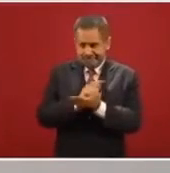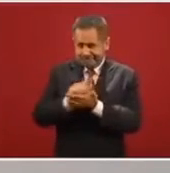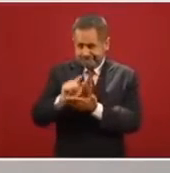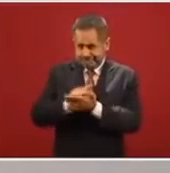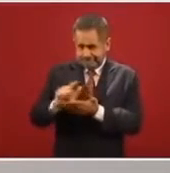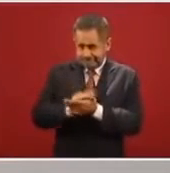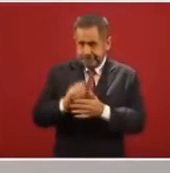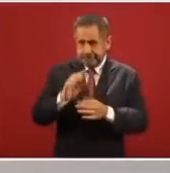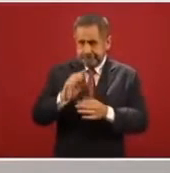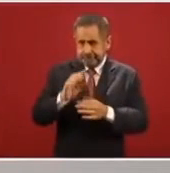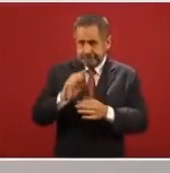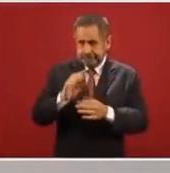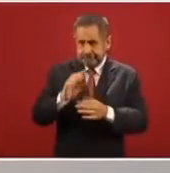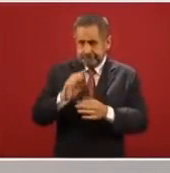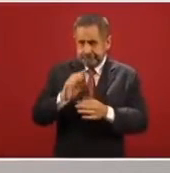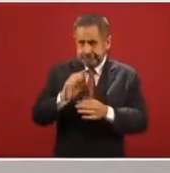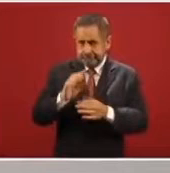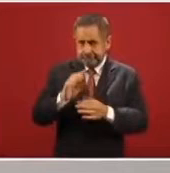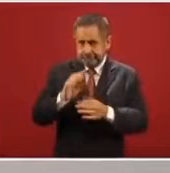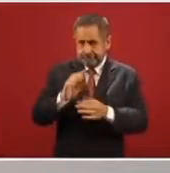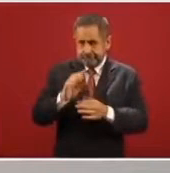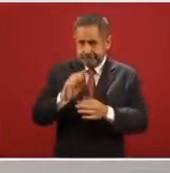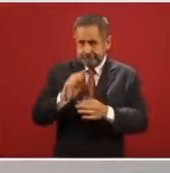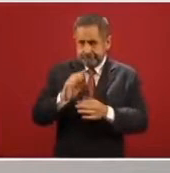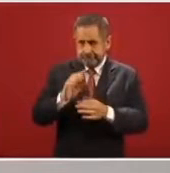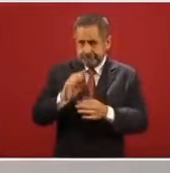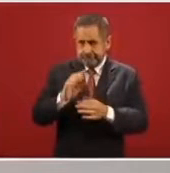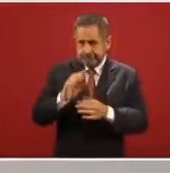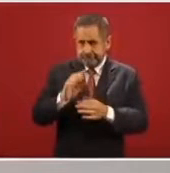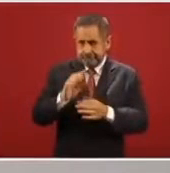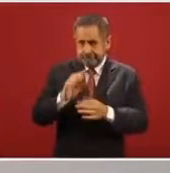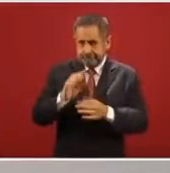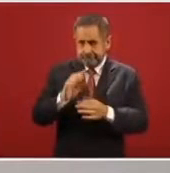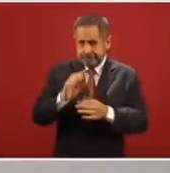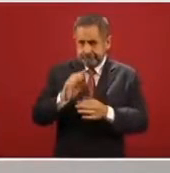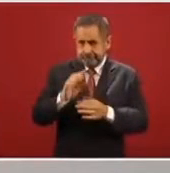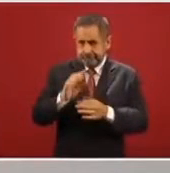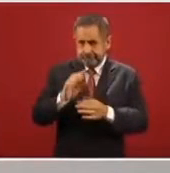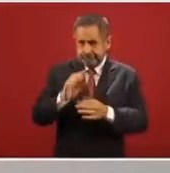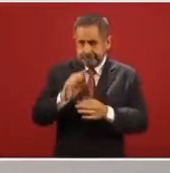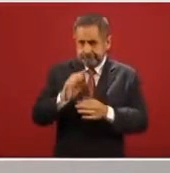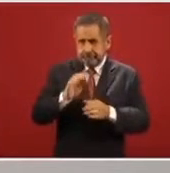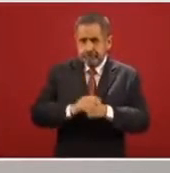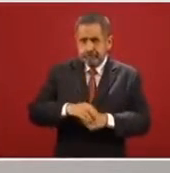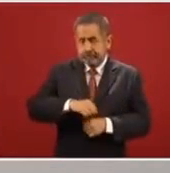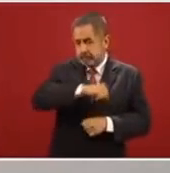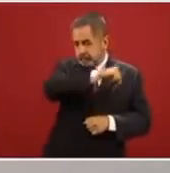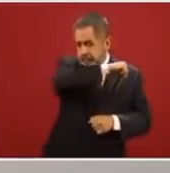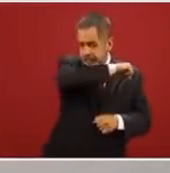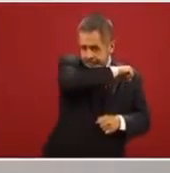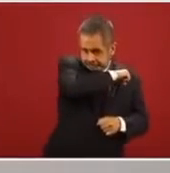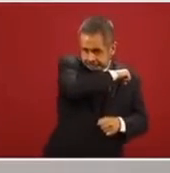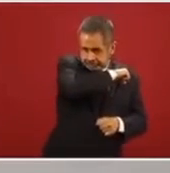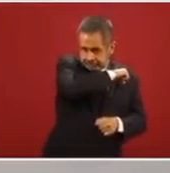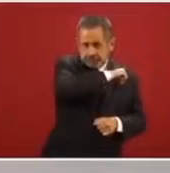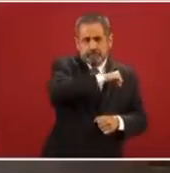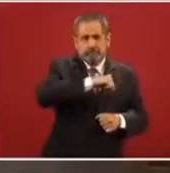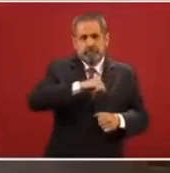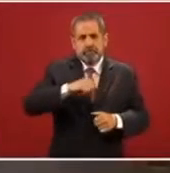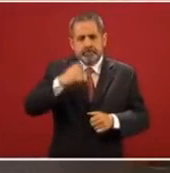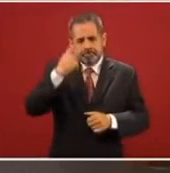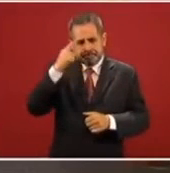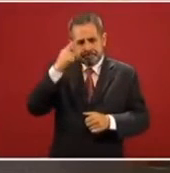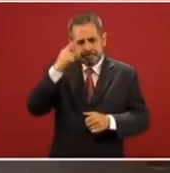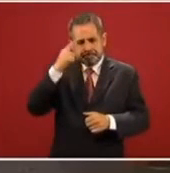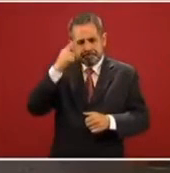cuidar el estornudo, washing your hands, and guarding your cough con la protección,